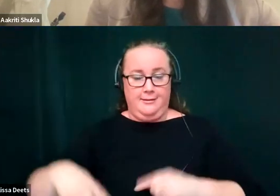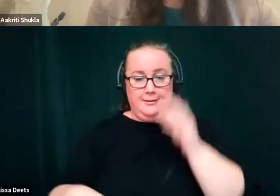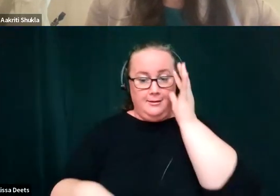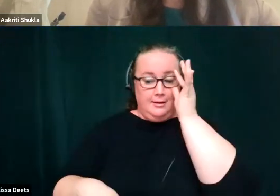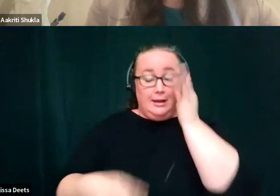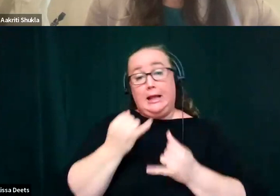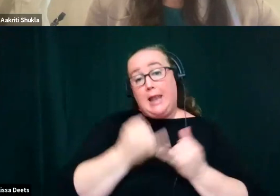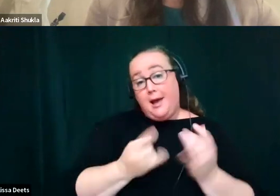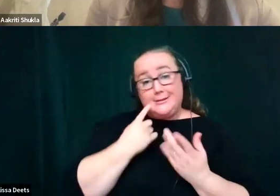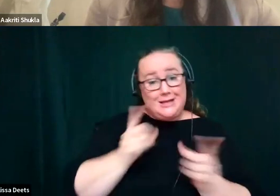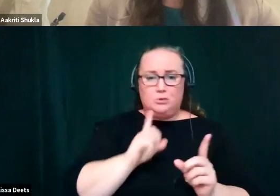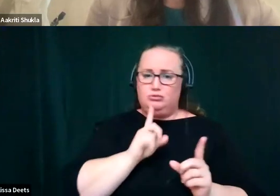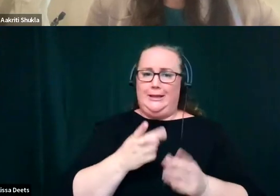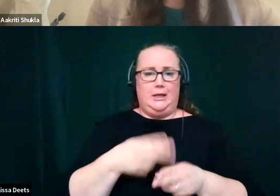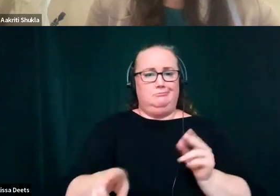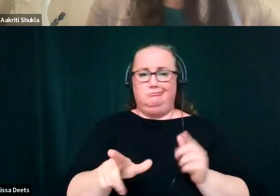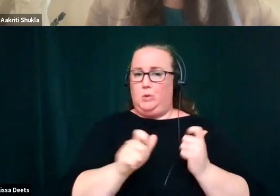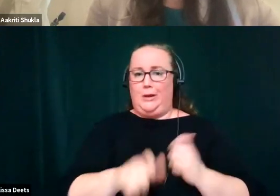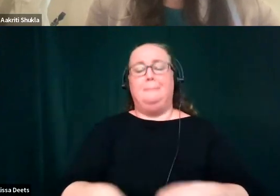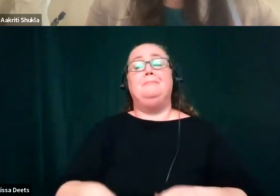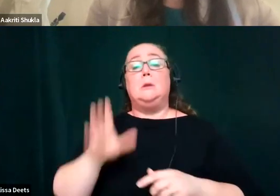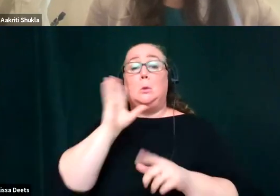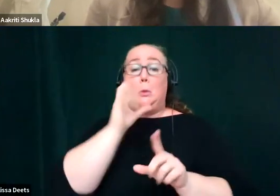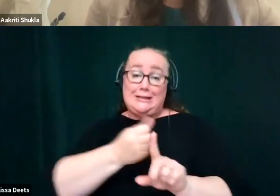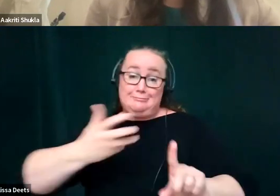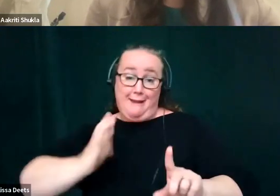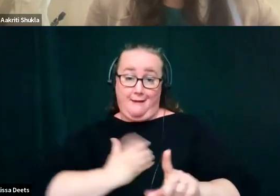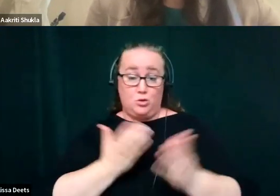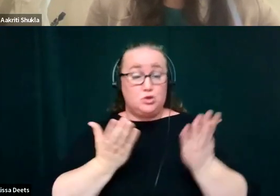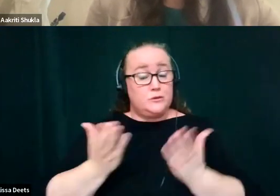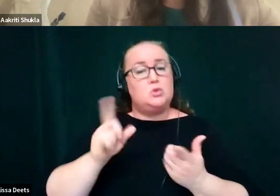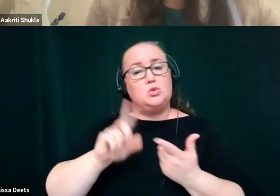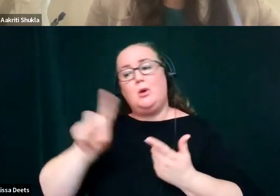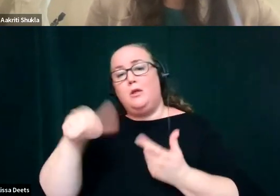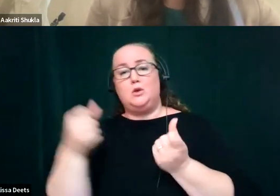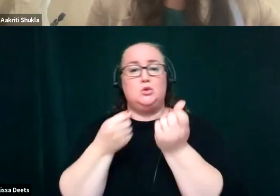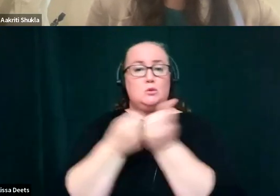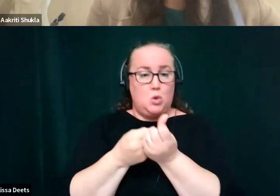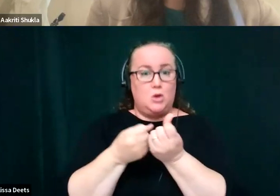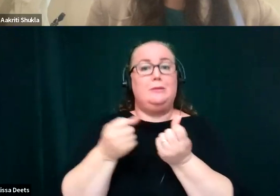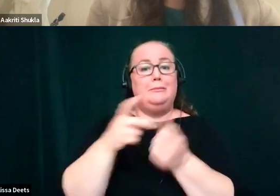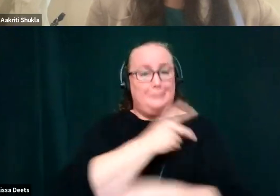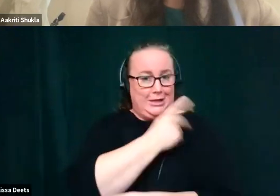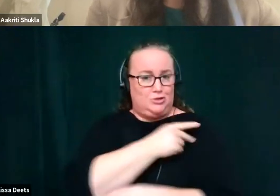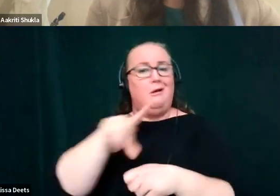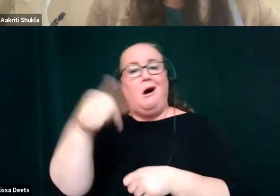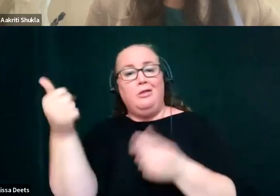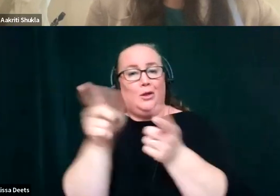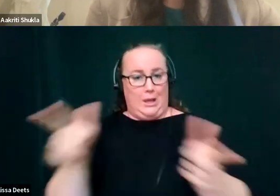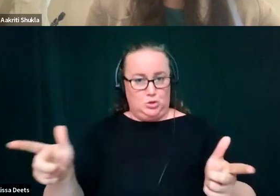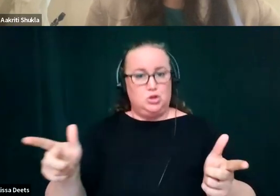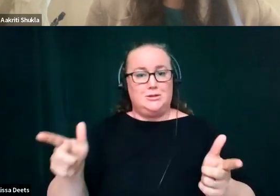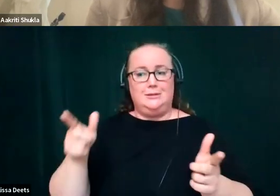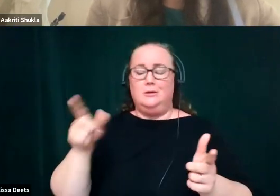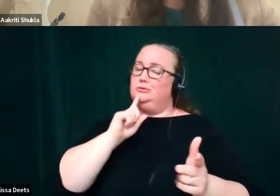really quick. We are expanding our services to support patients in other languages. We're really excited about this. It's